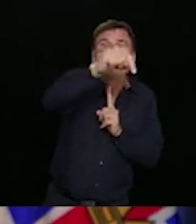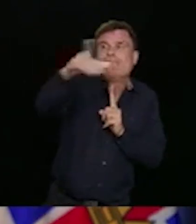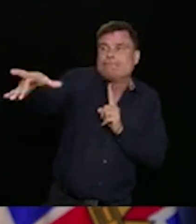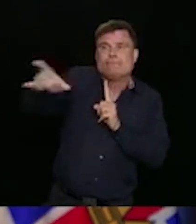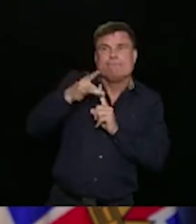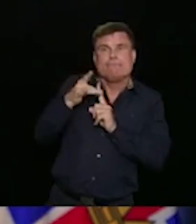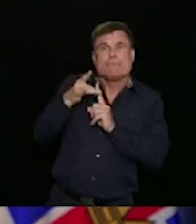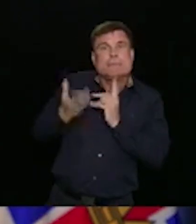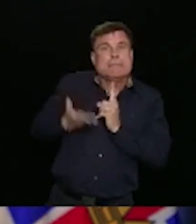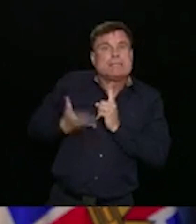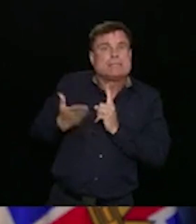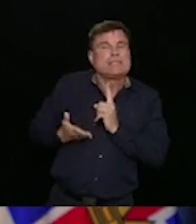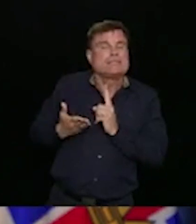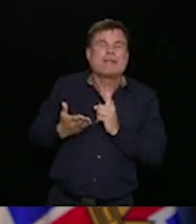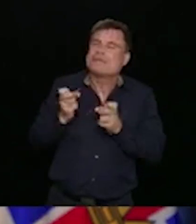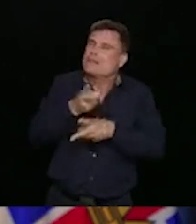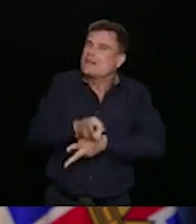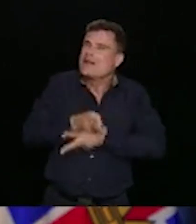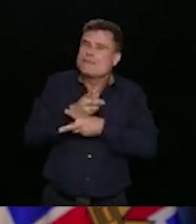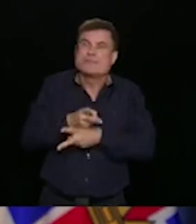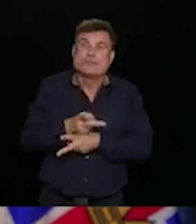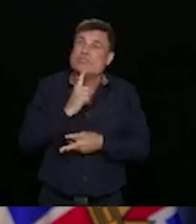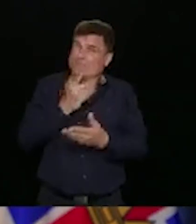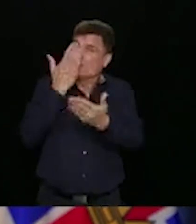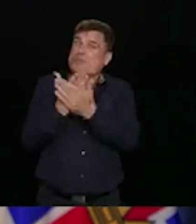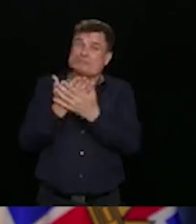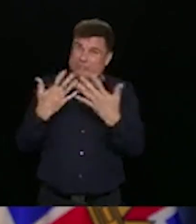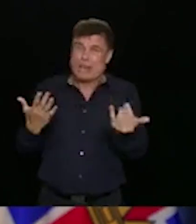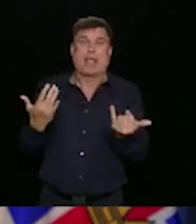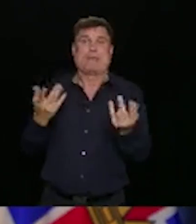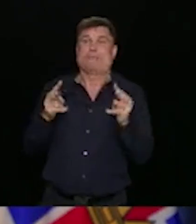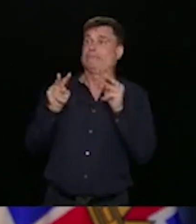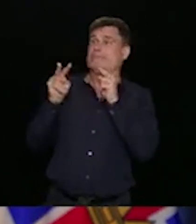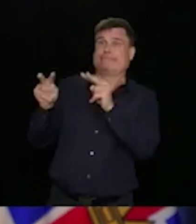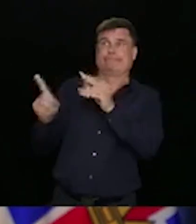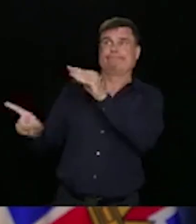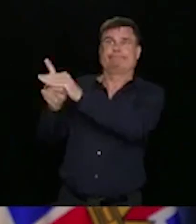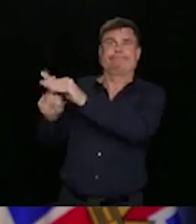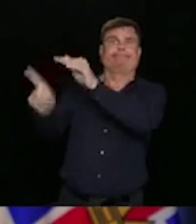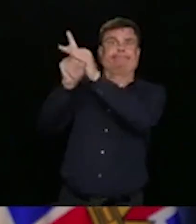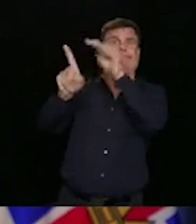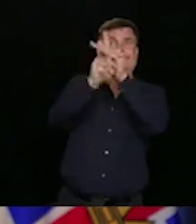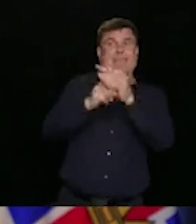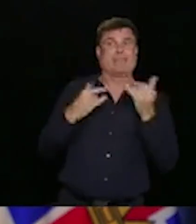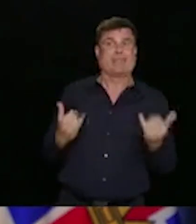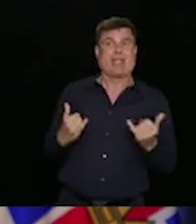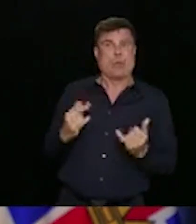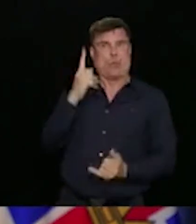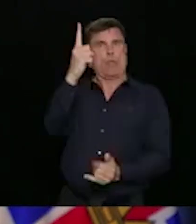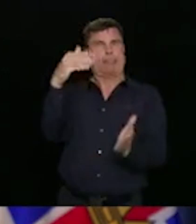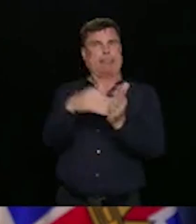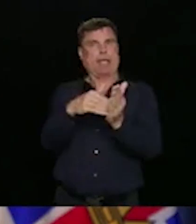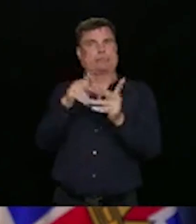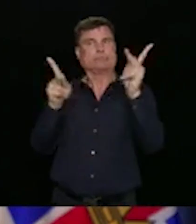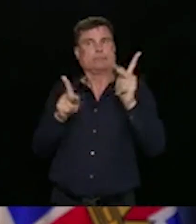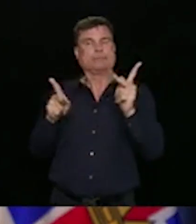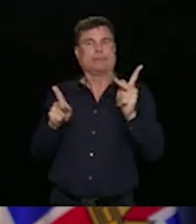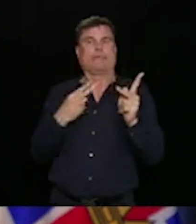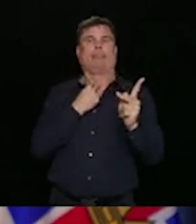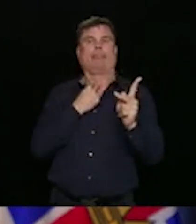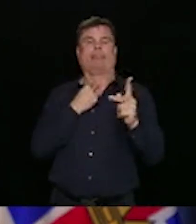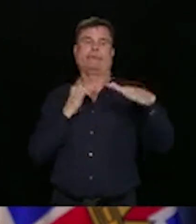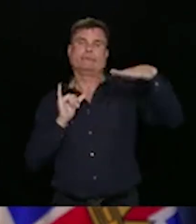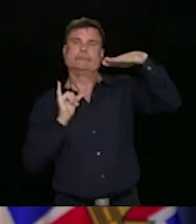people that have been impacted by this in the last few weeks. We need to get that down again so that we can all enjoy the rest of this summer